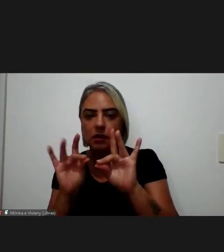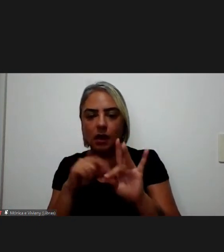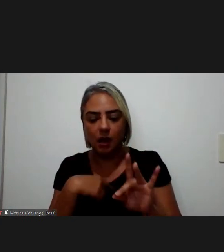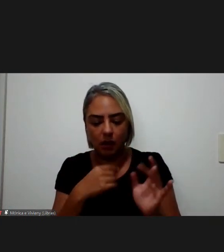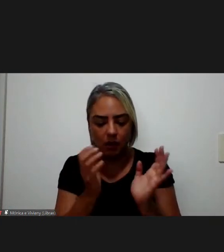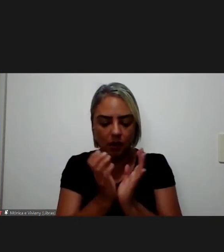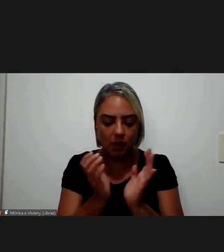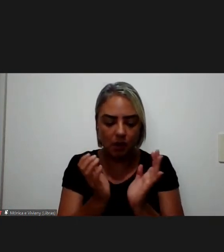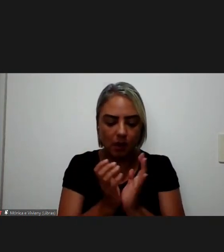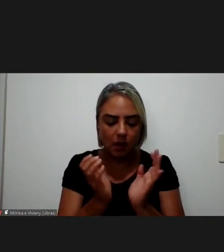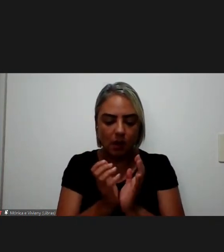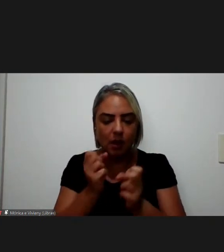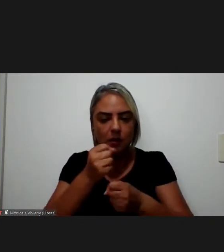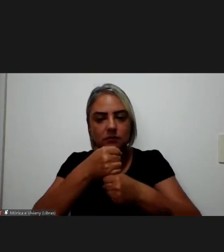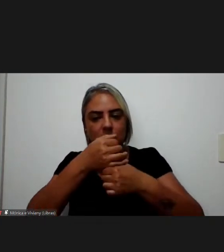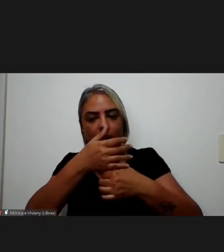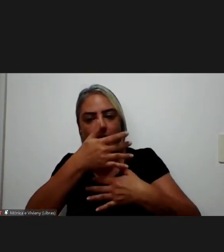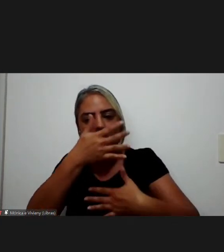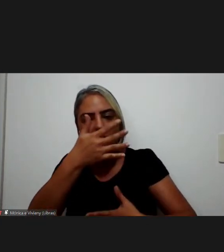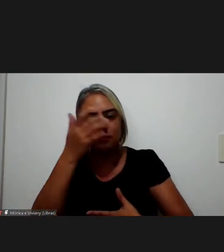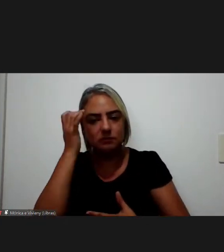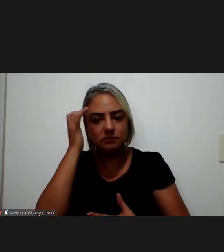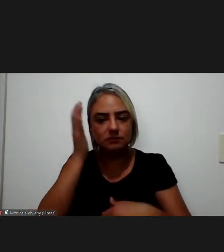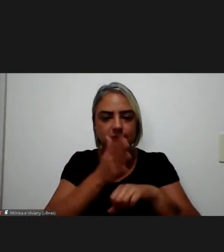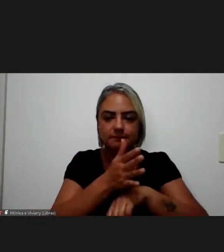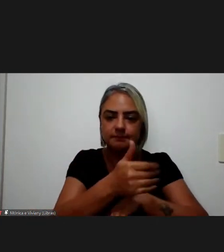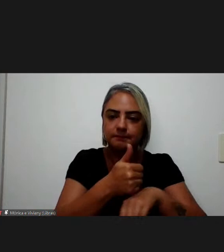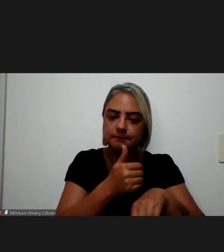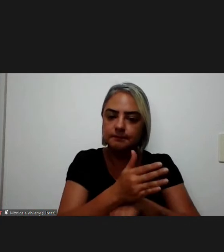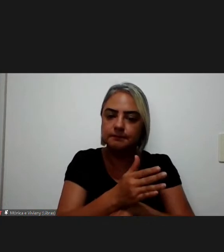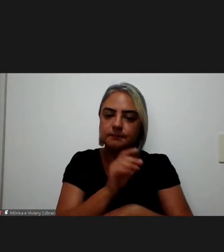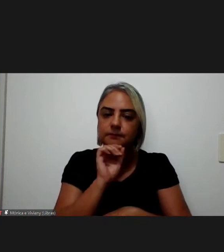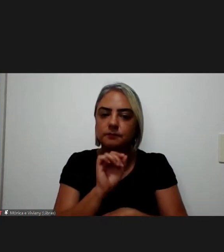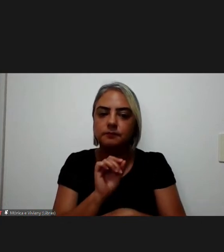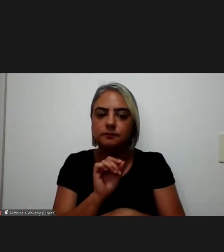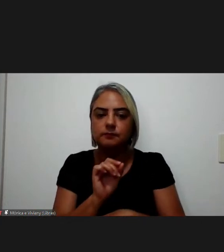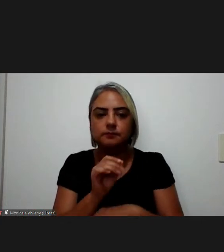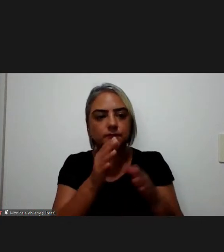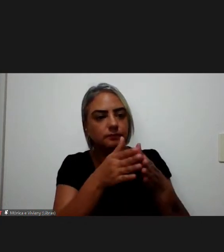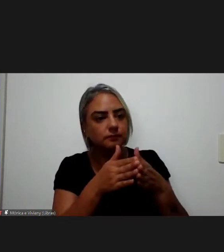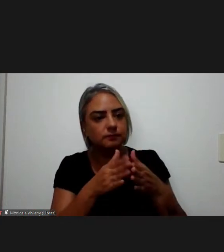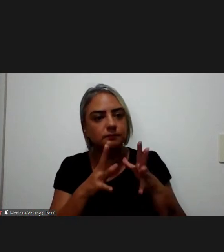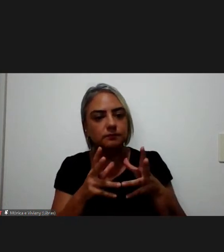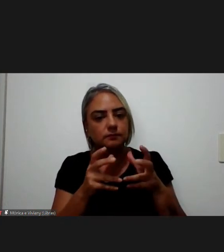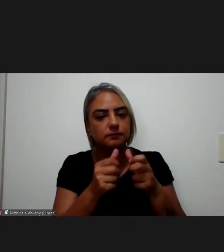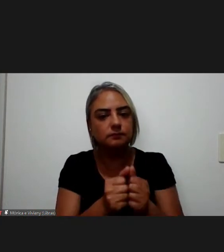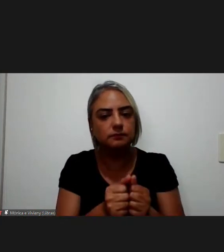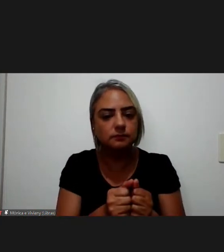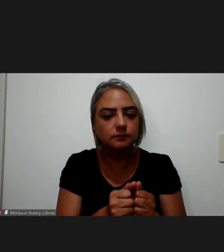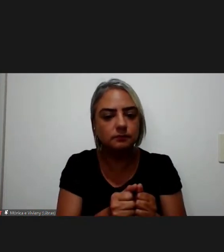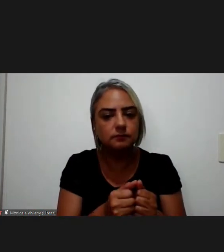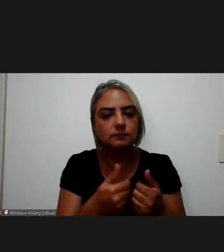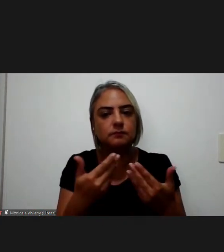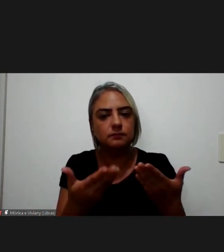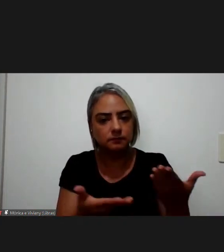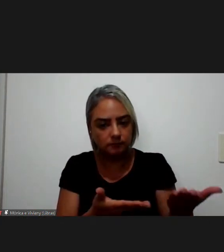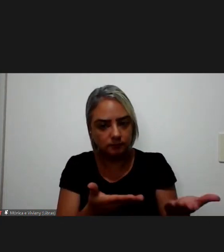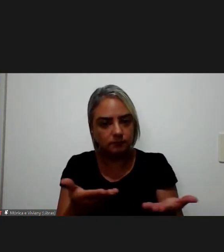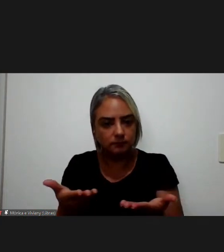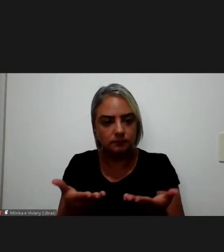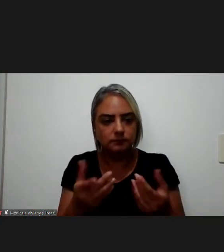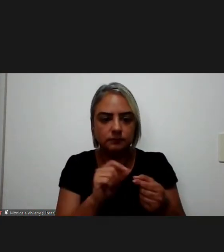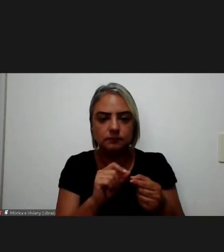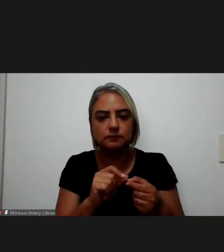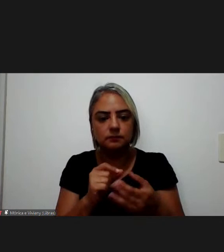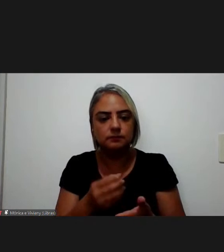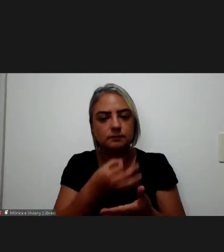Brasilia. The link our team is putting there in the chat to facilitate the access. And I ask for you all that